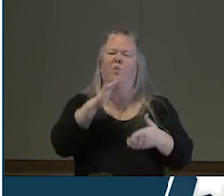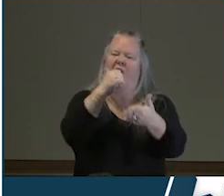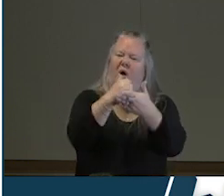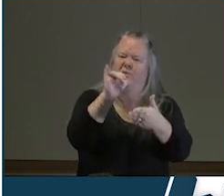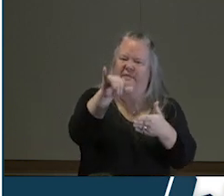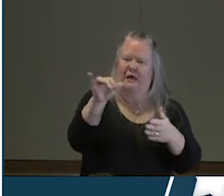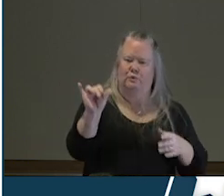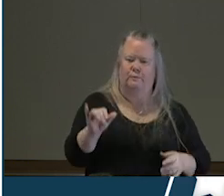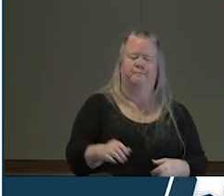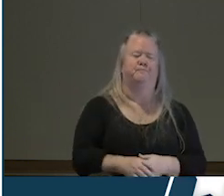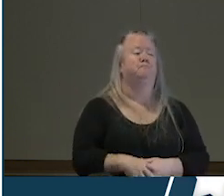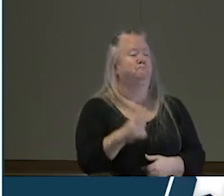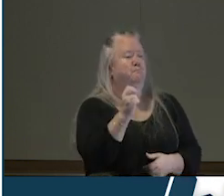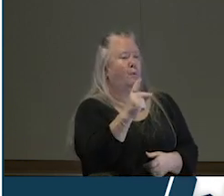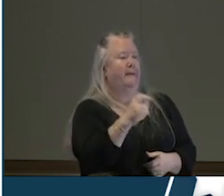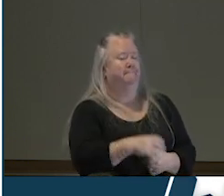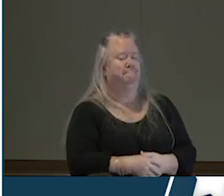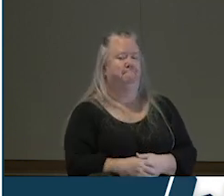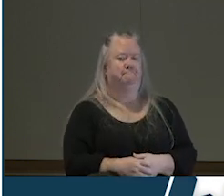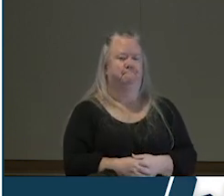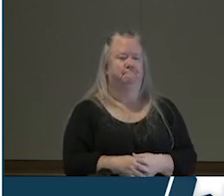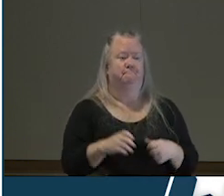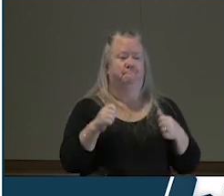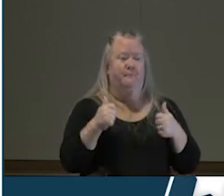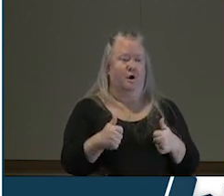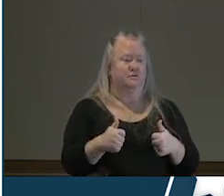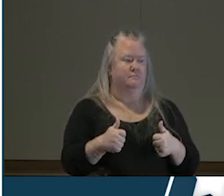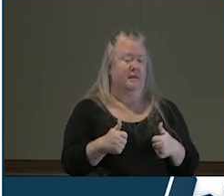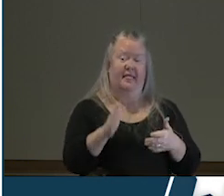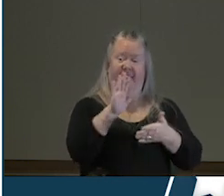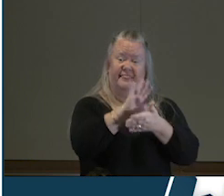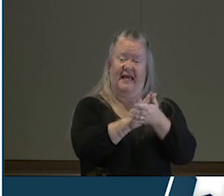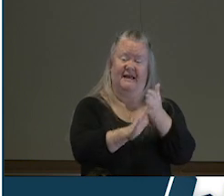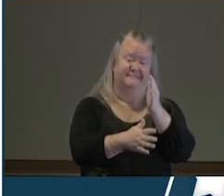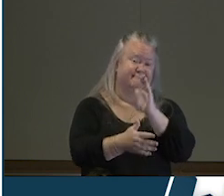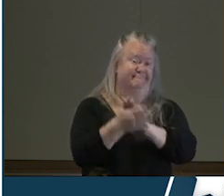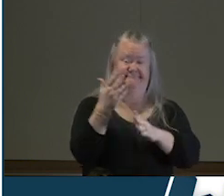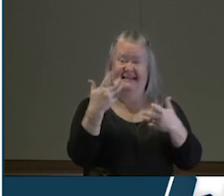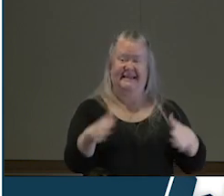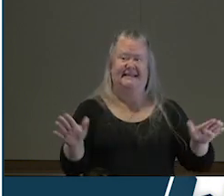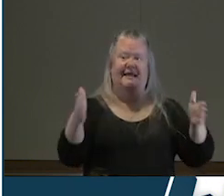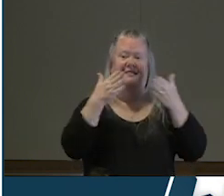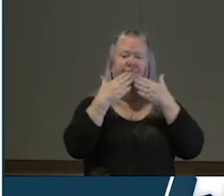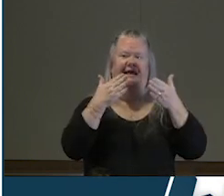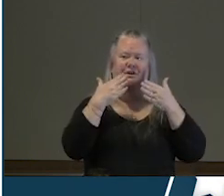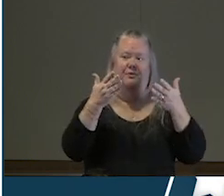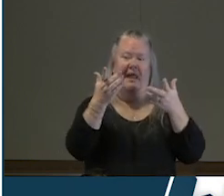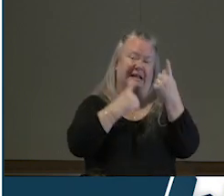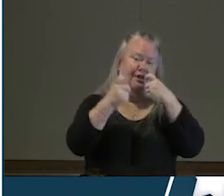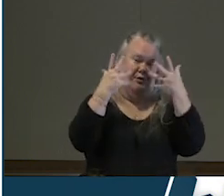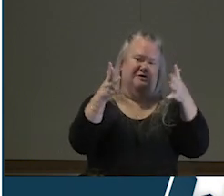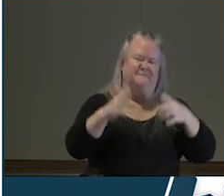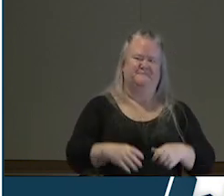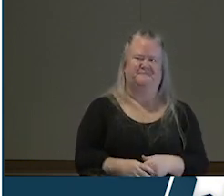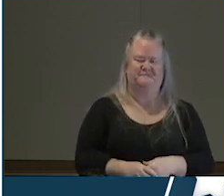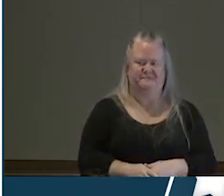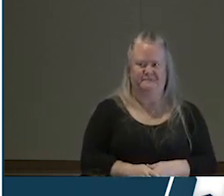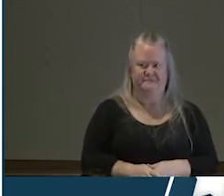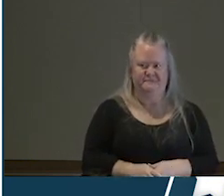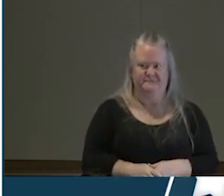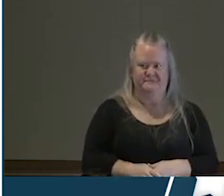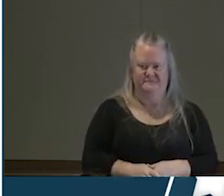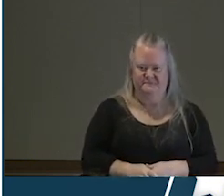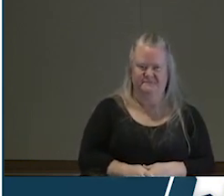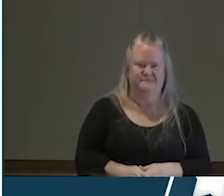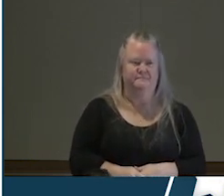with that understanding for sure. Awesome. Well, that is it. And we already asked all the questions. Thank you, sir. My